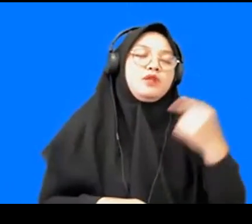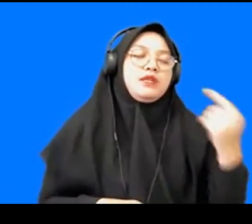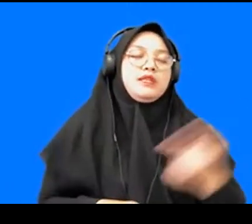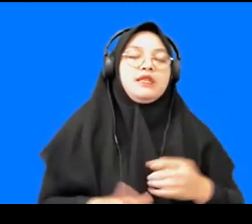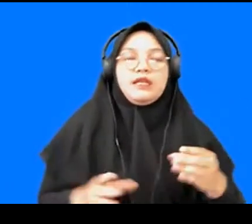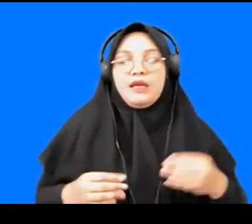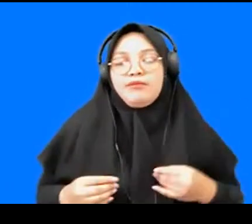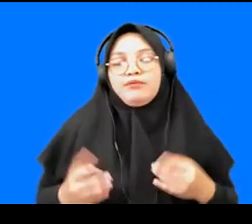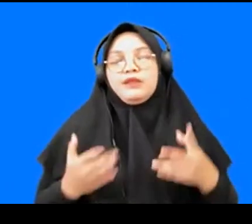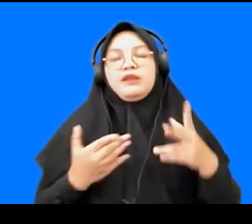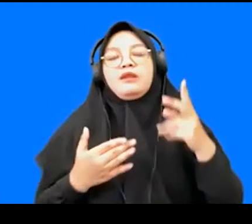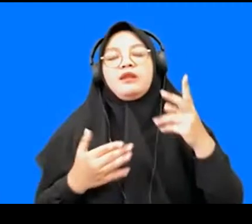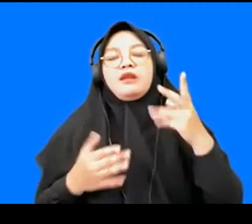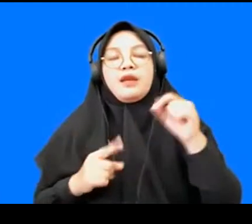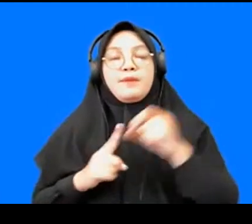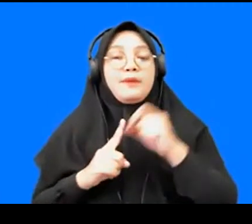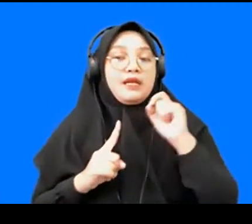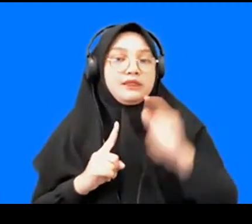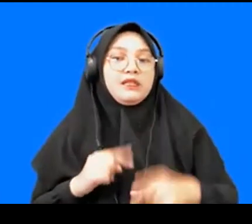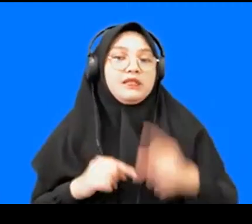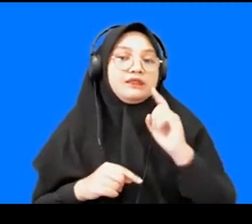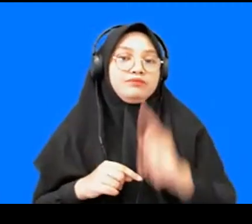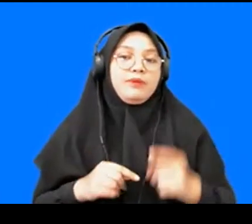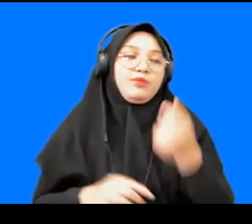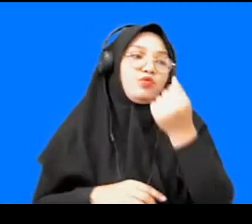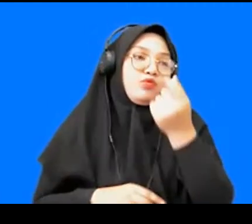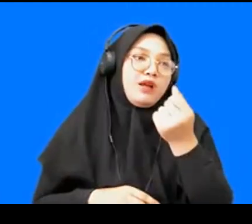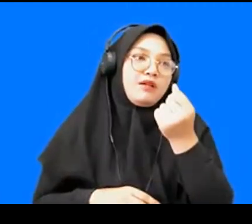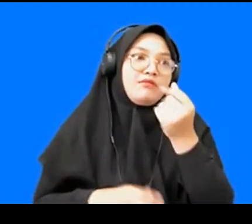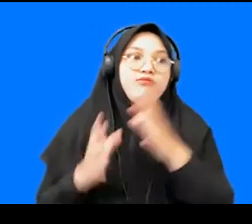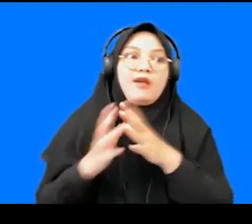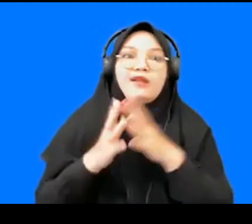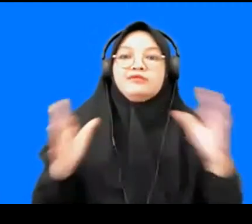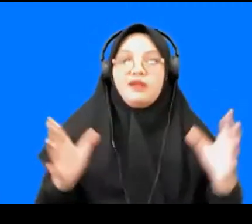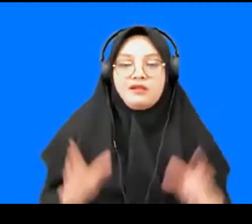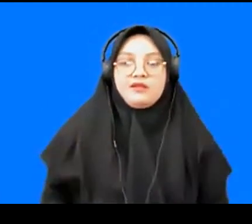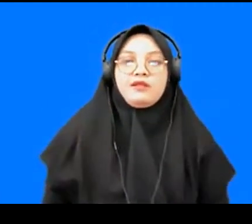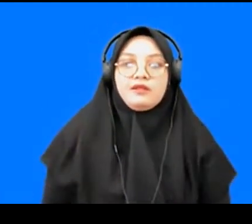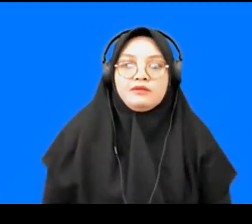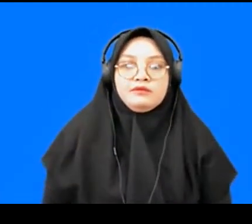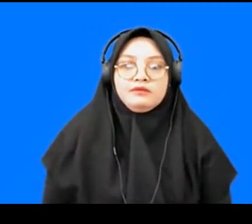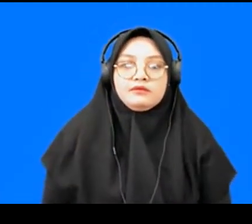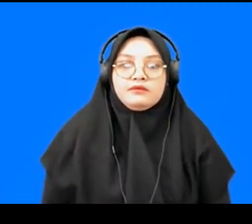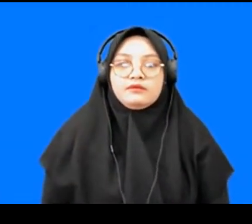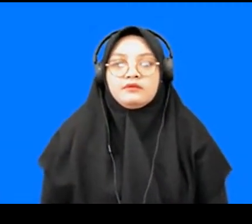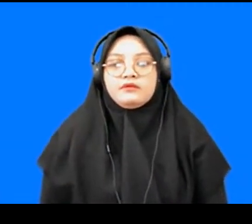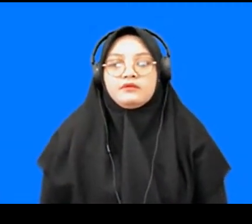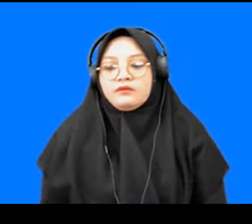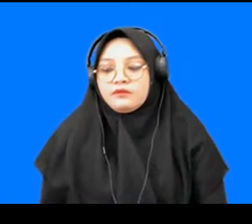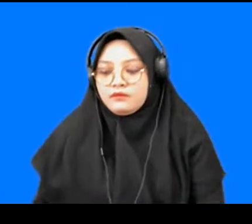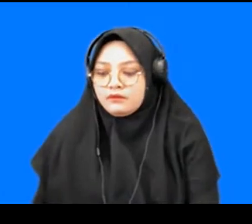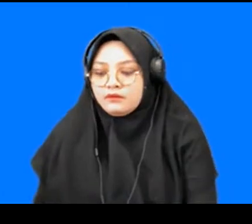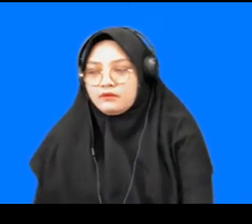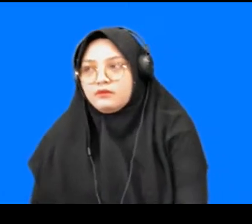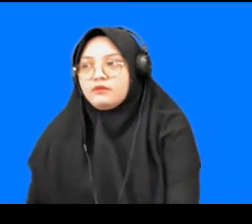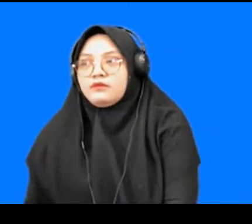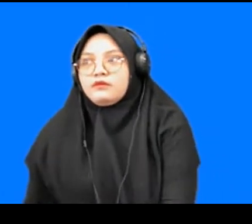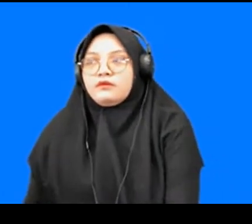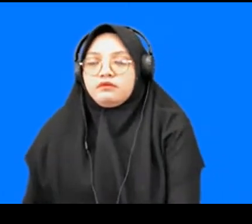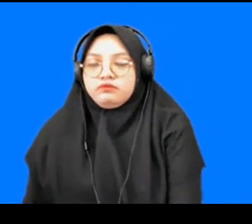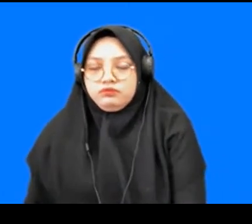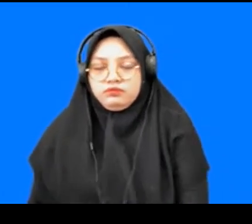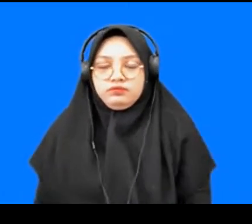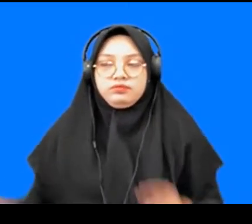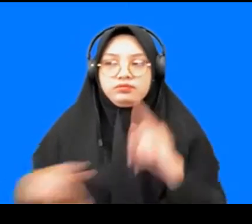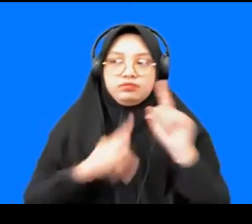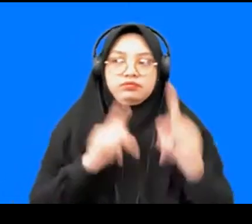money, way, way beyond your needs, way, way beyond the needs of your family. And if you go back to the progressive tax system, then you should be the